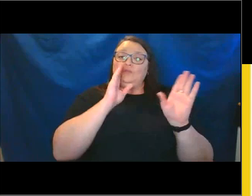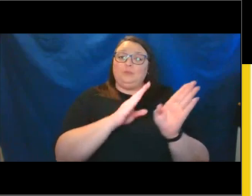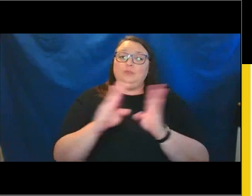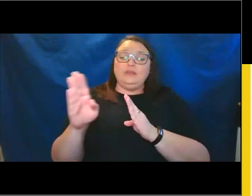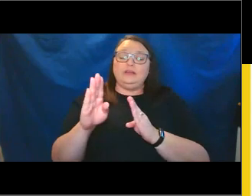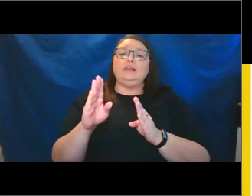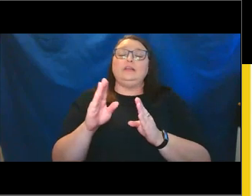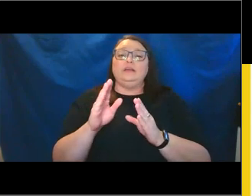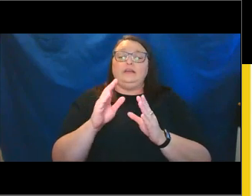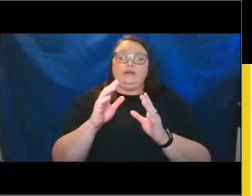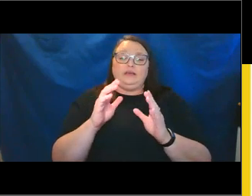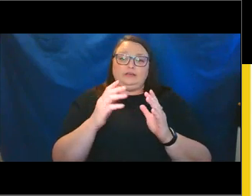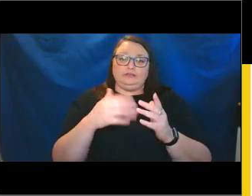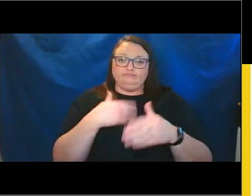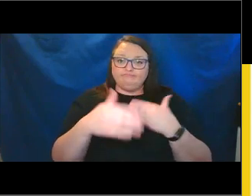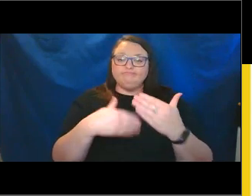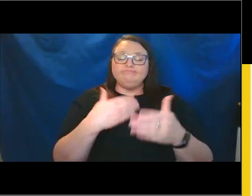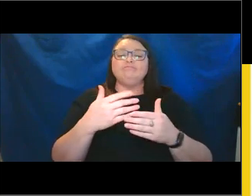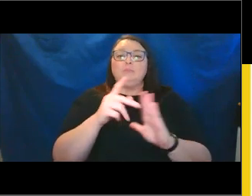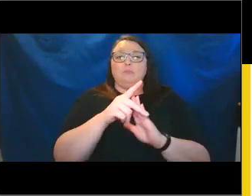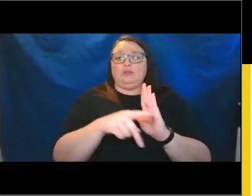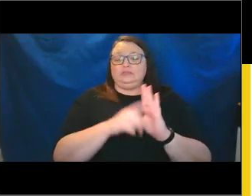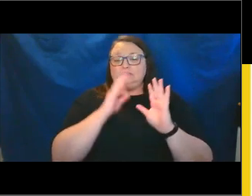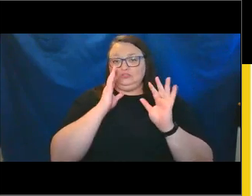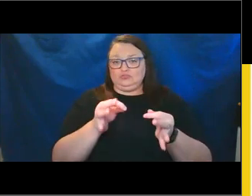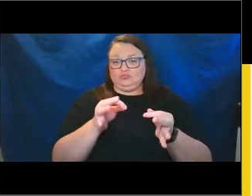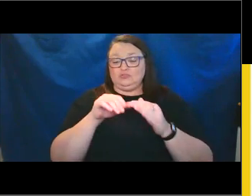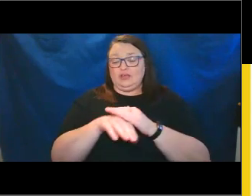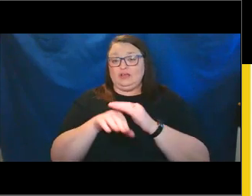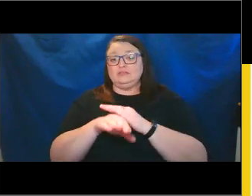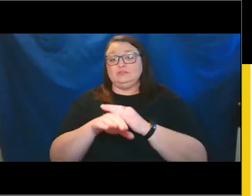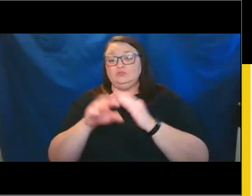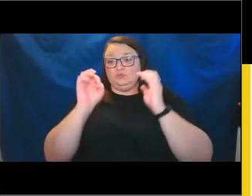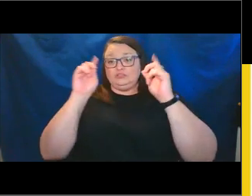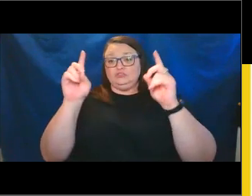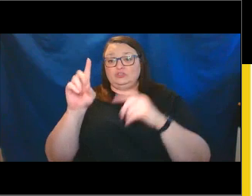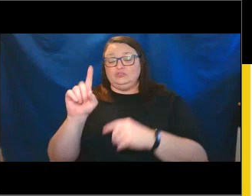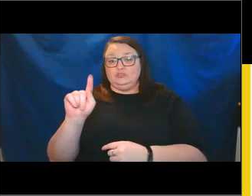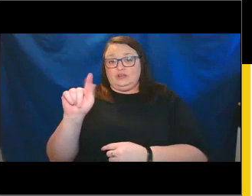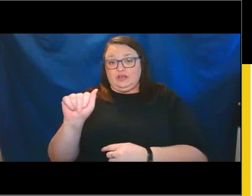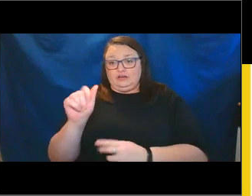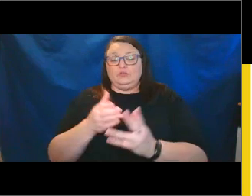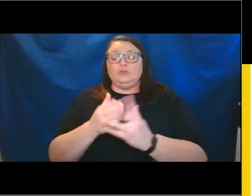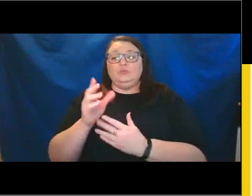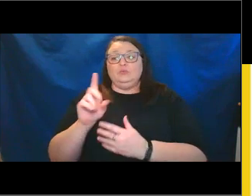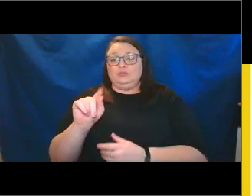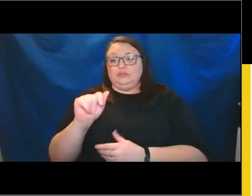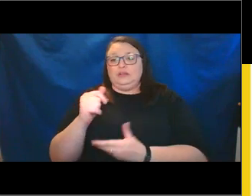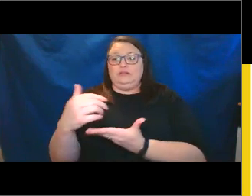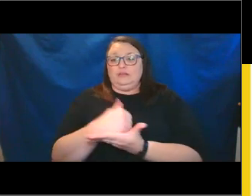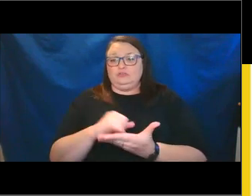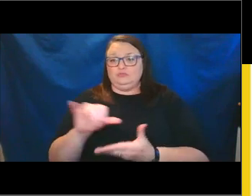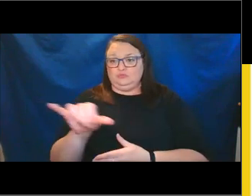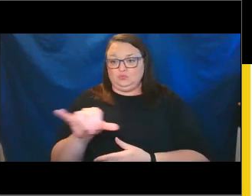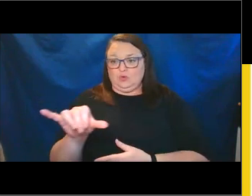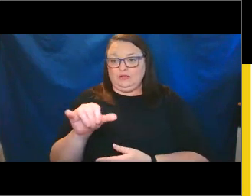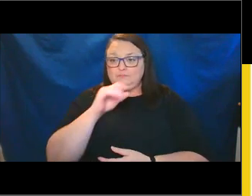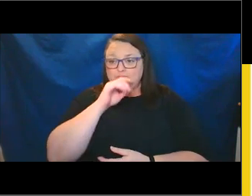decisions. Tribes' access to educational data is through processes of data collection as well.